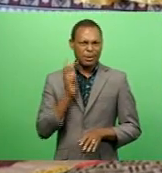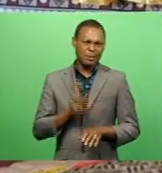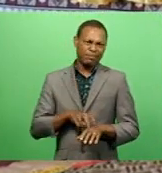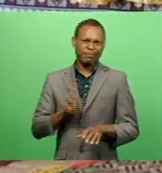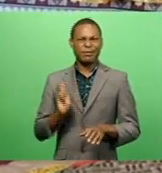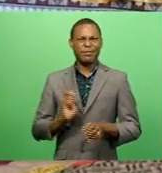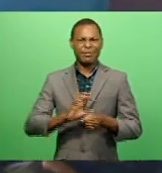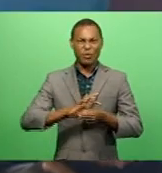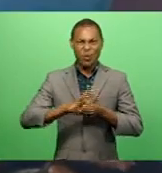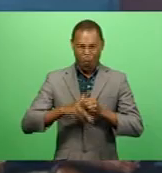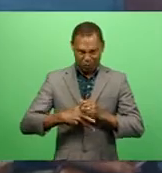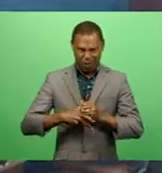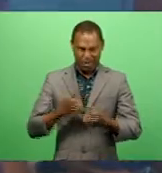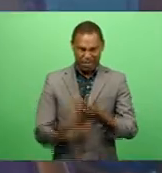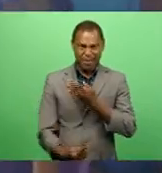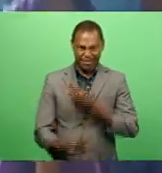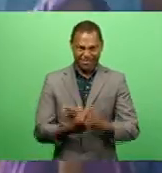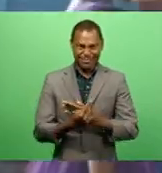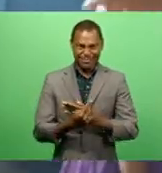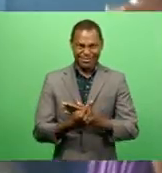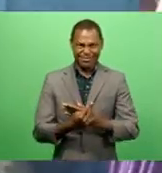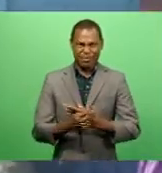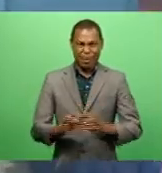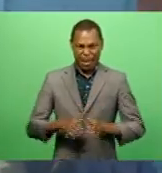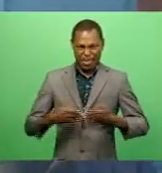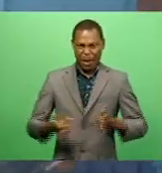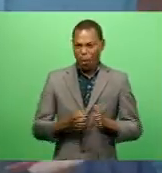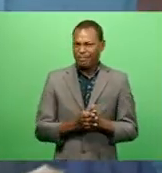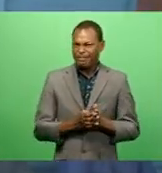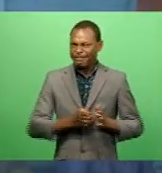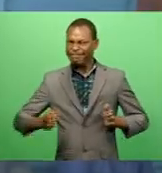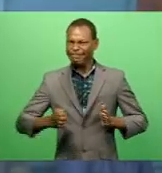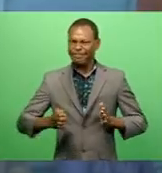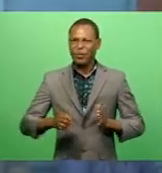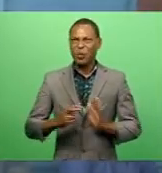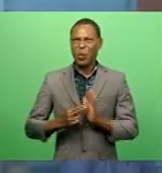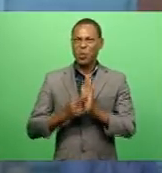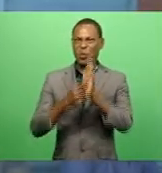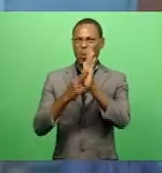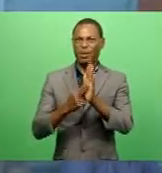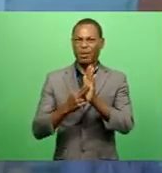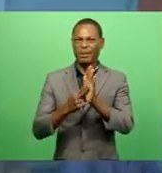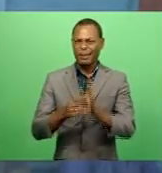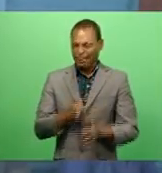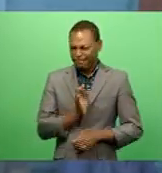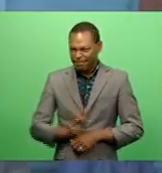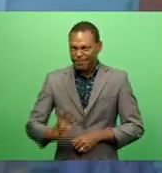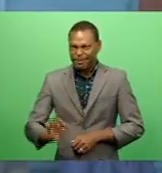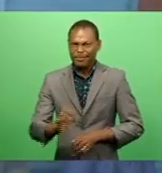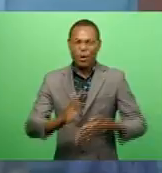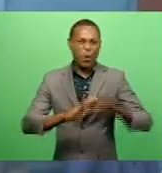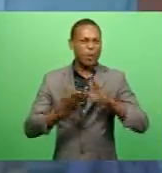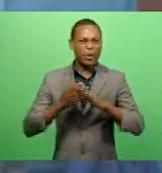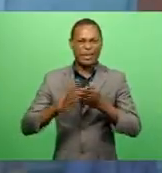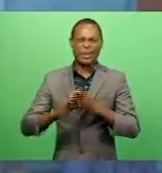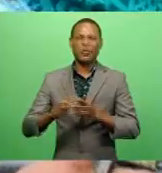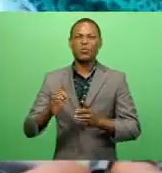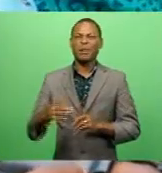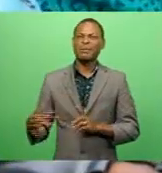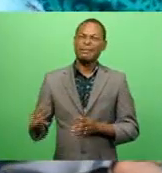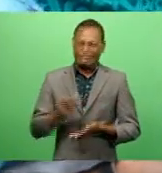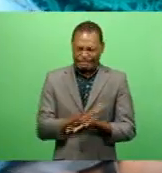to COVID-19. It has now been extended to children in the northern maritime communities affected by tropical cyclone